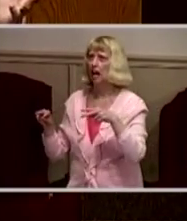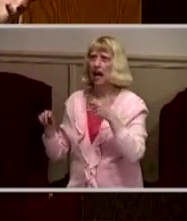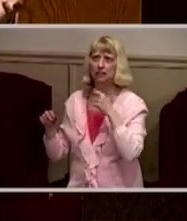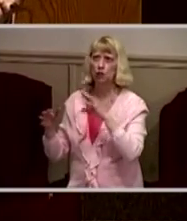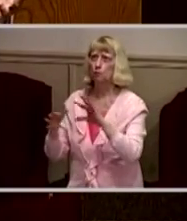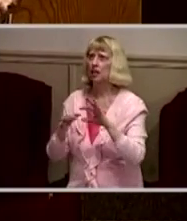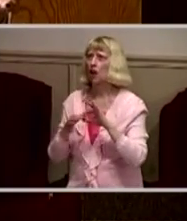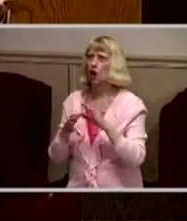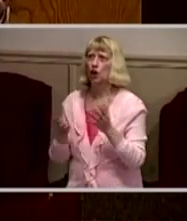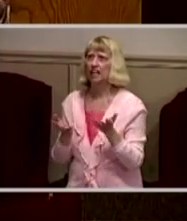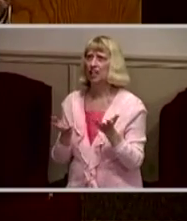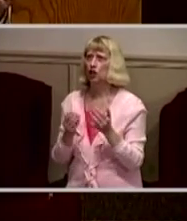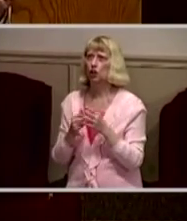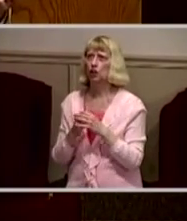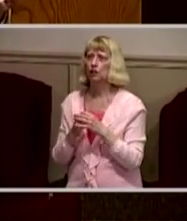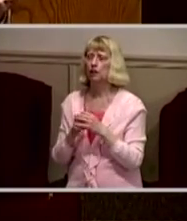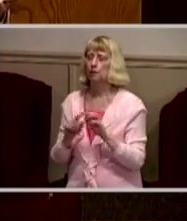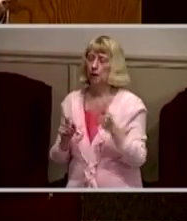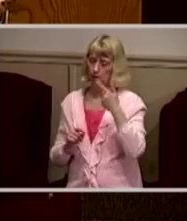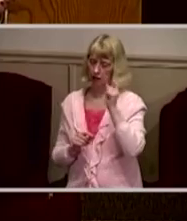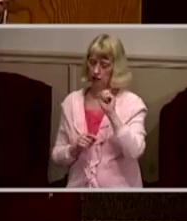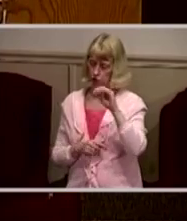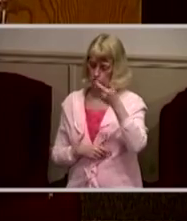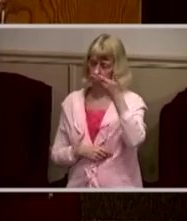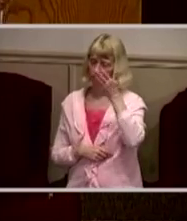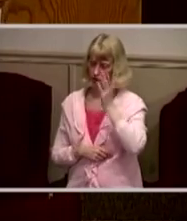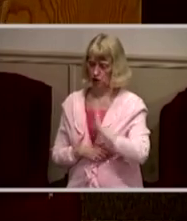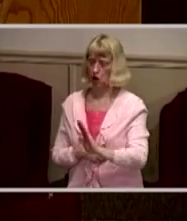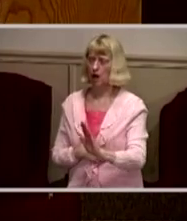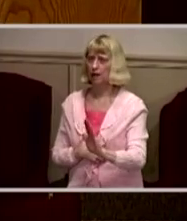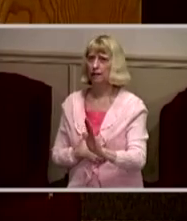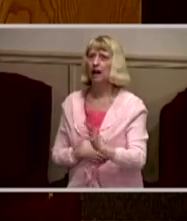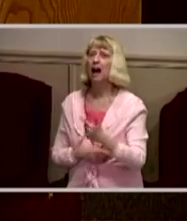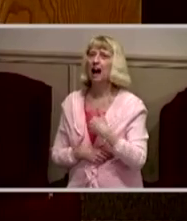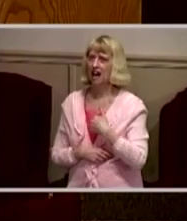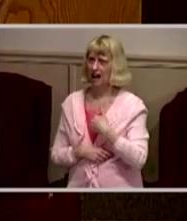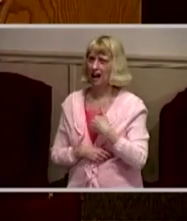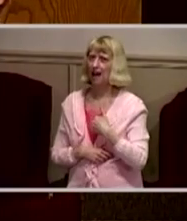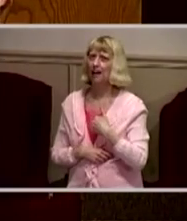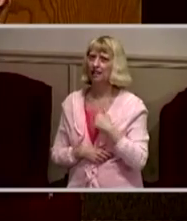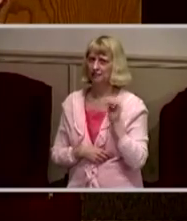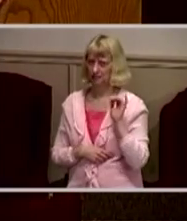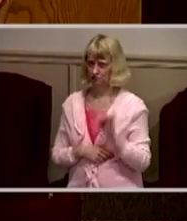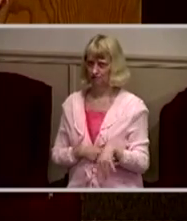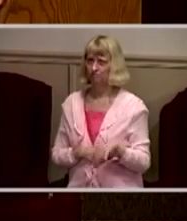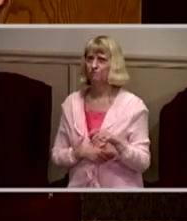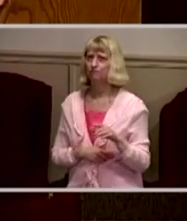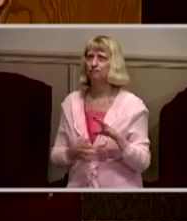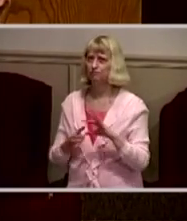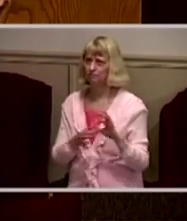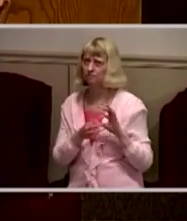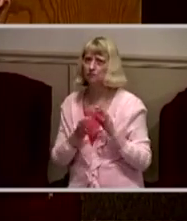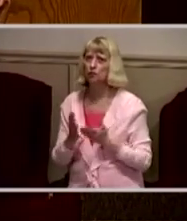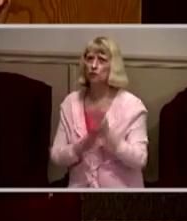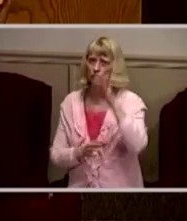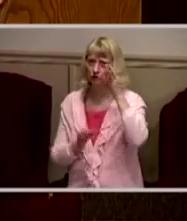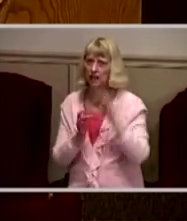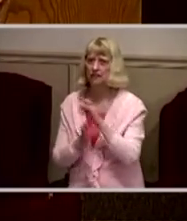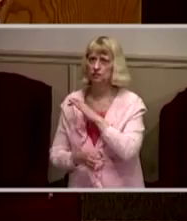here. But because of the grace of God, I do belong here through faith in